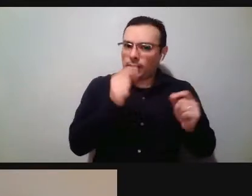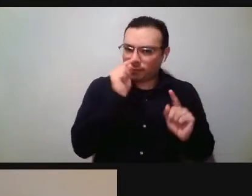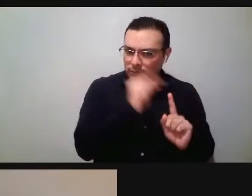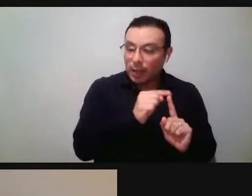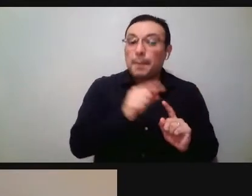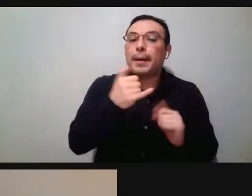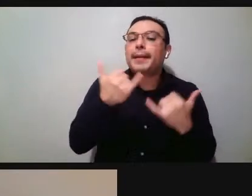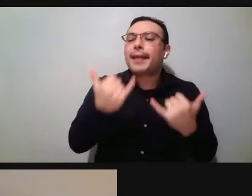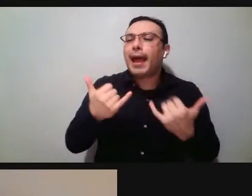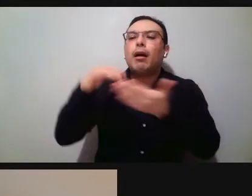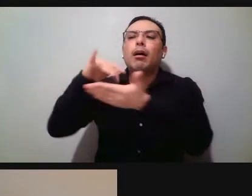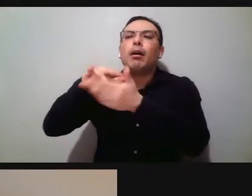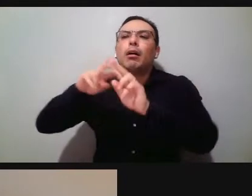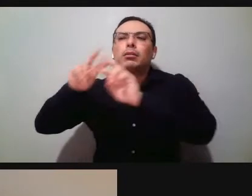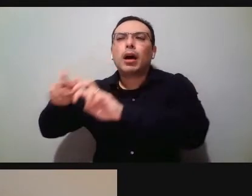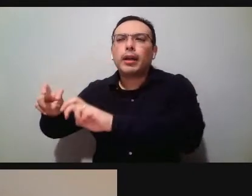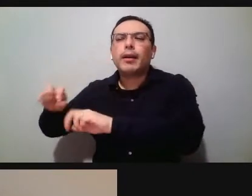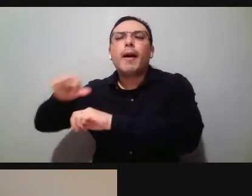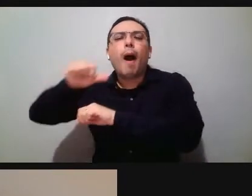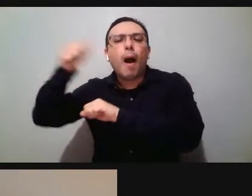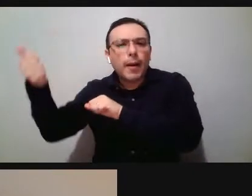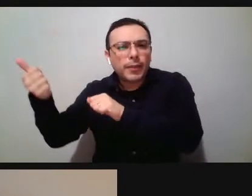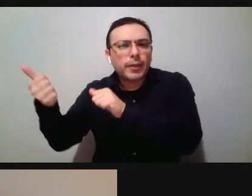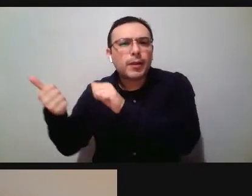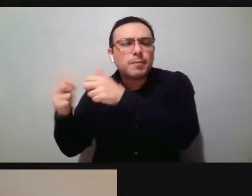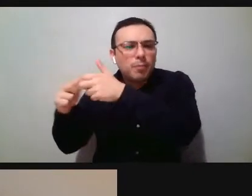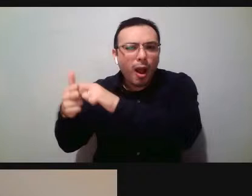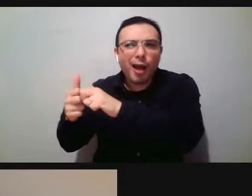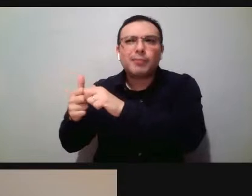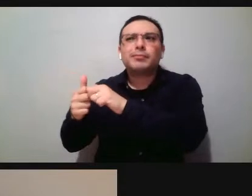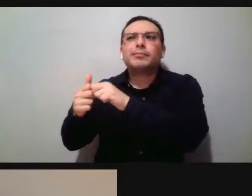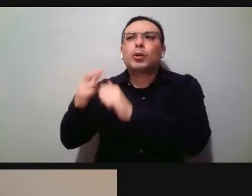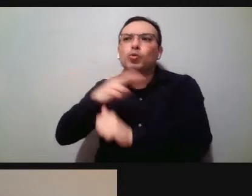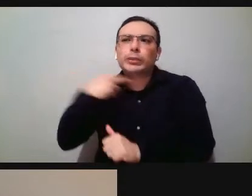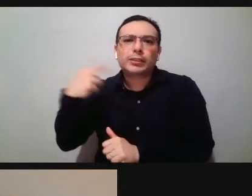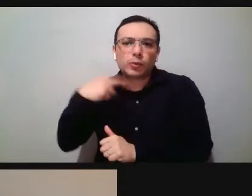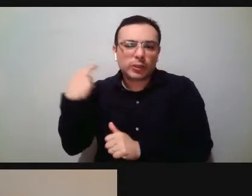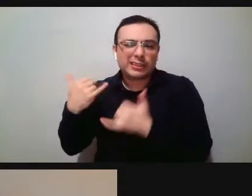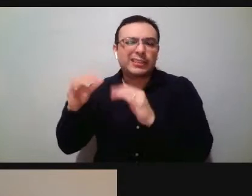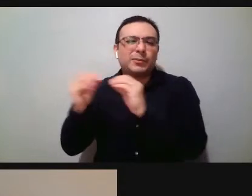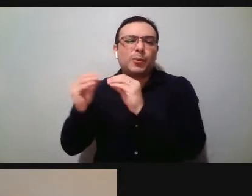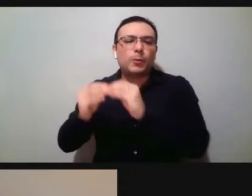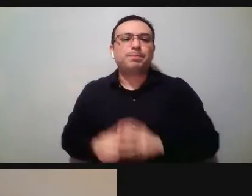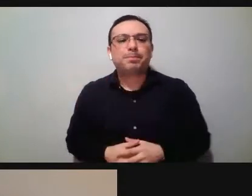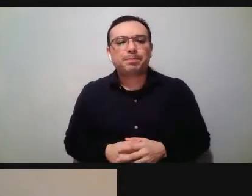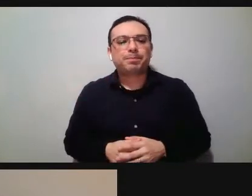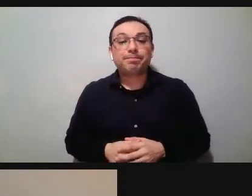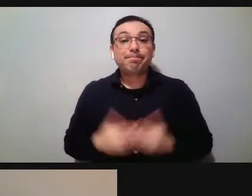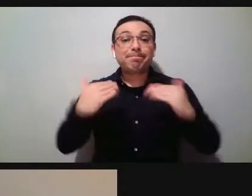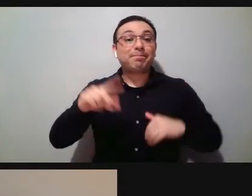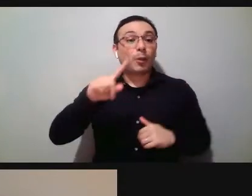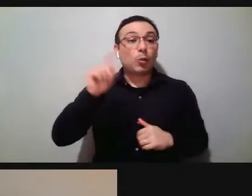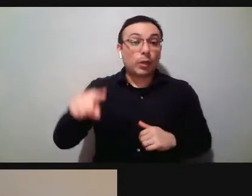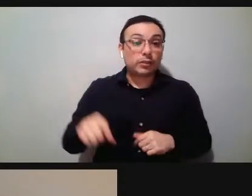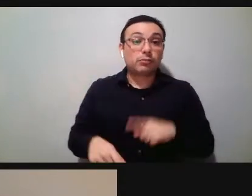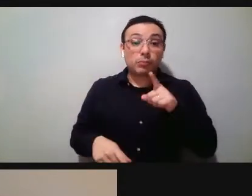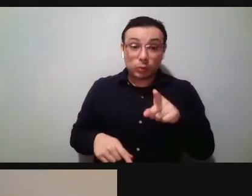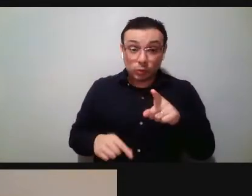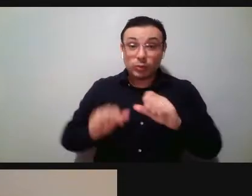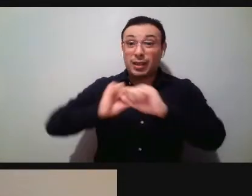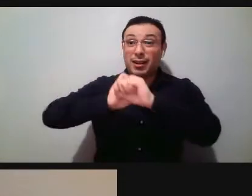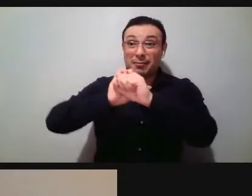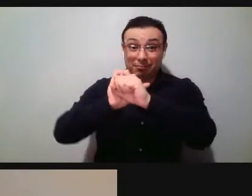well. And I know you addressed this briefly. If you have tested positive for COVID-19, is there a time frame that you have to wait